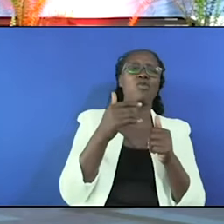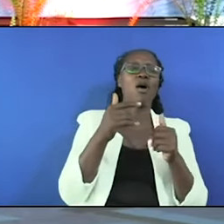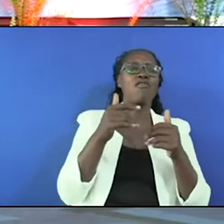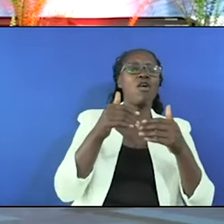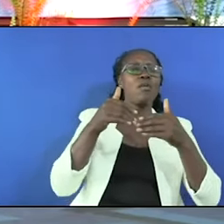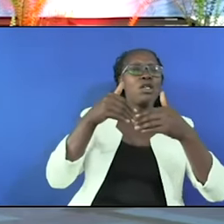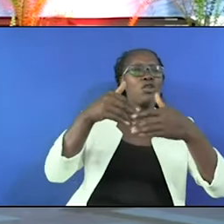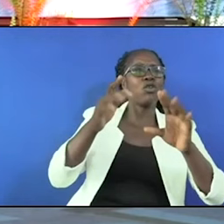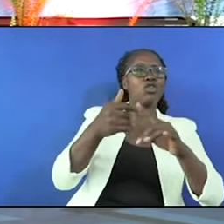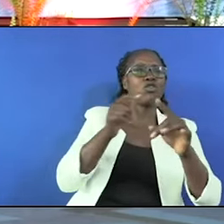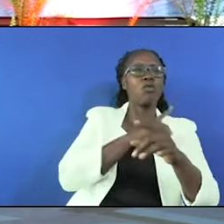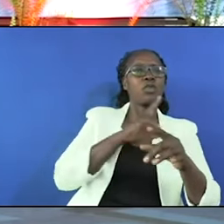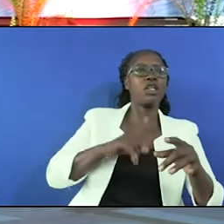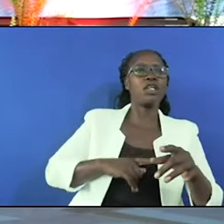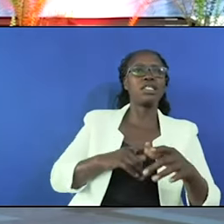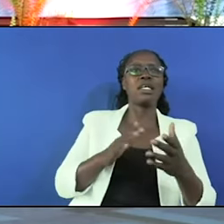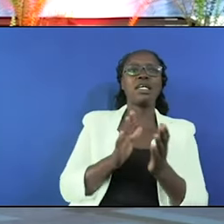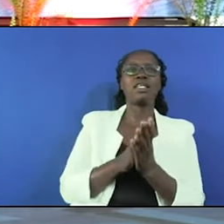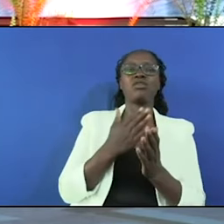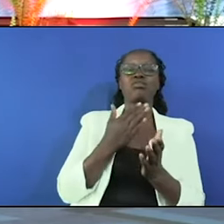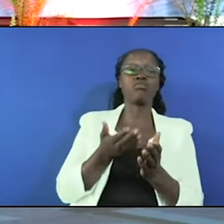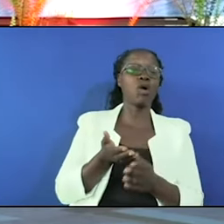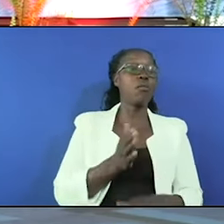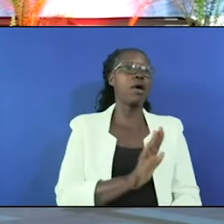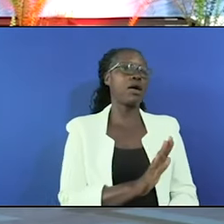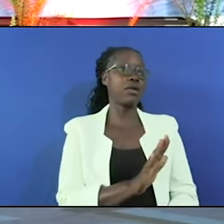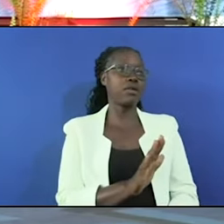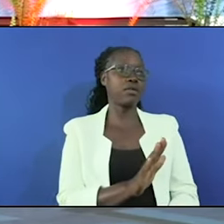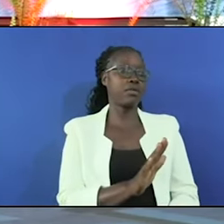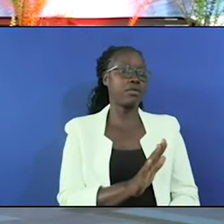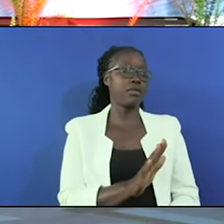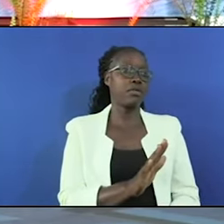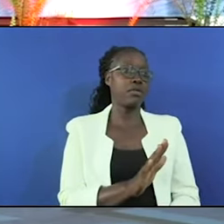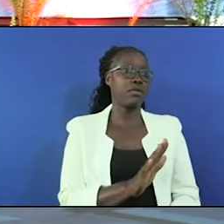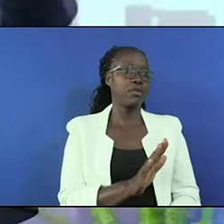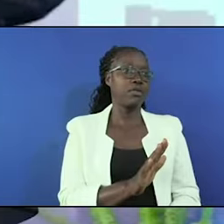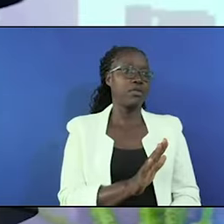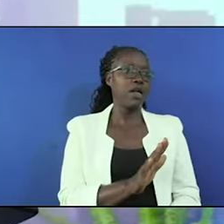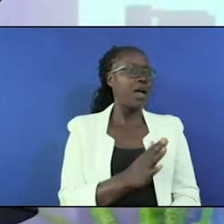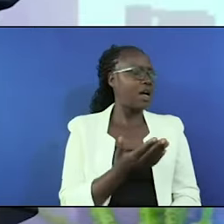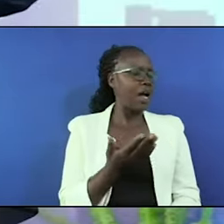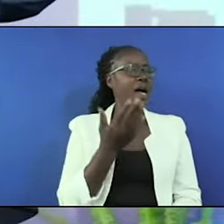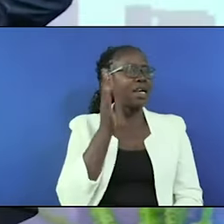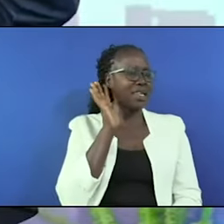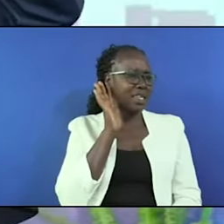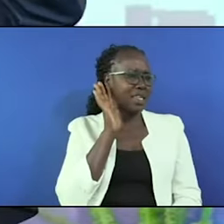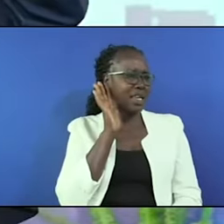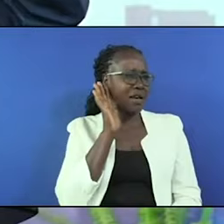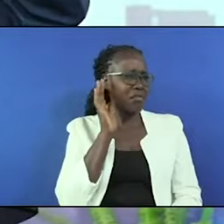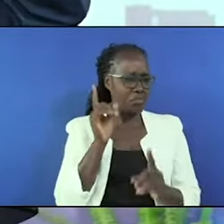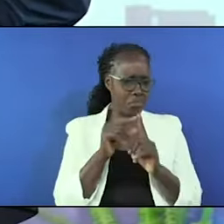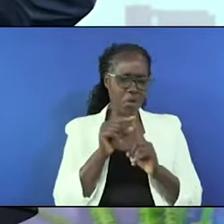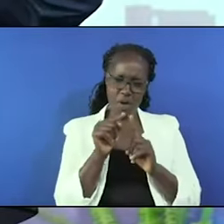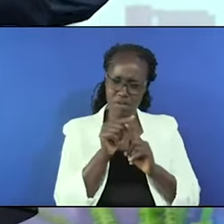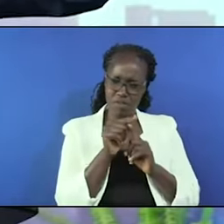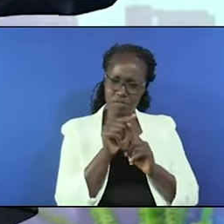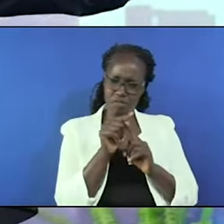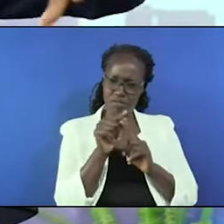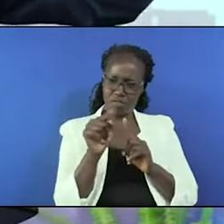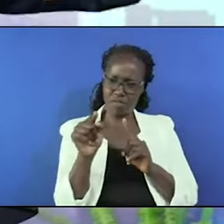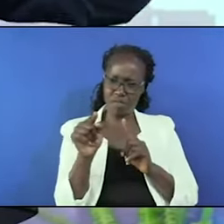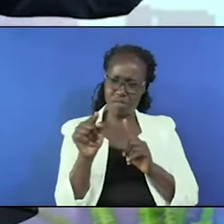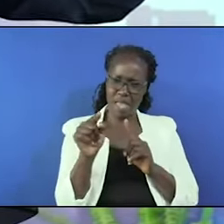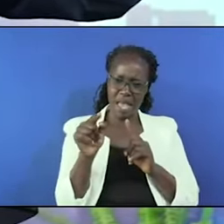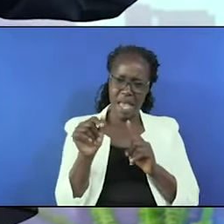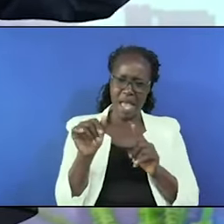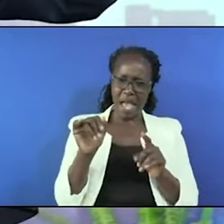wandered from the Lord and you think God doesn't love you. I hear those words. "I do